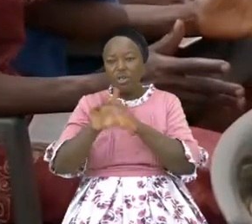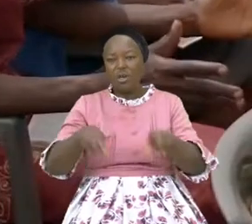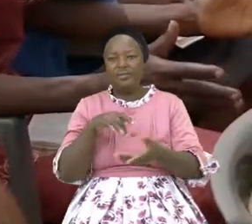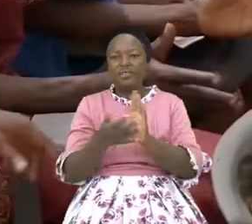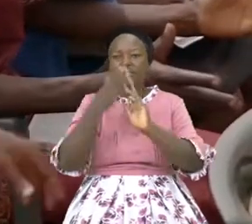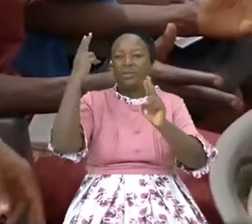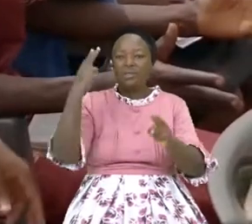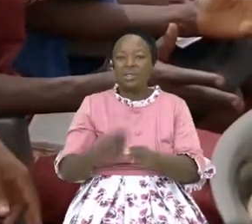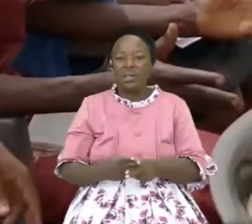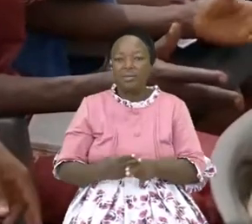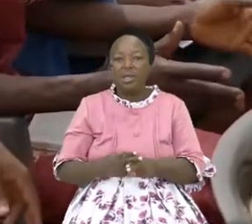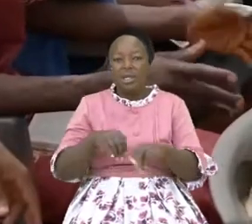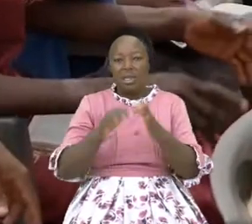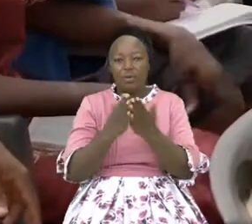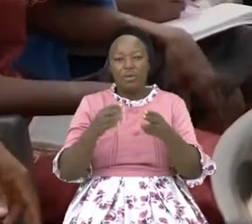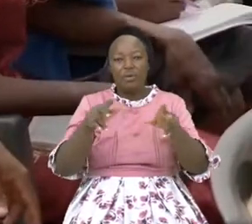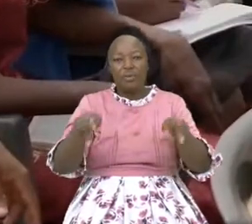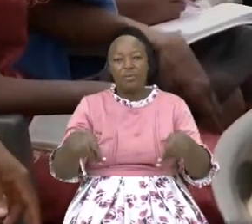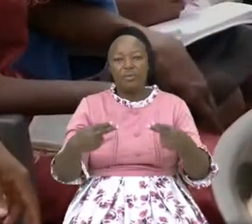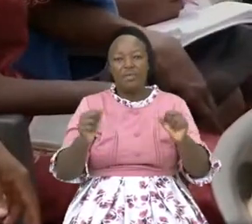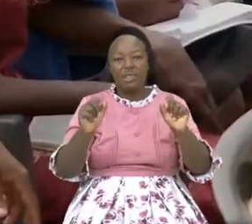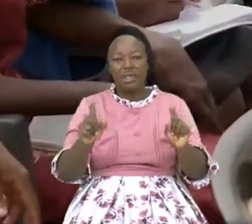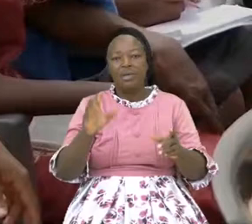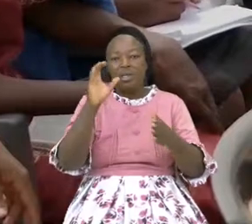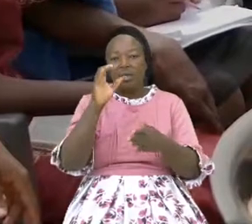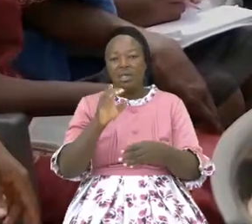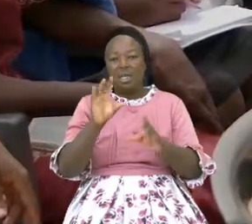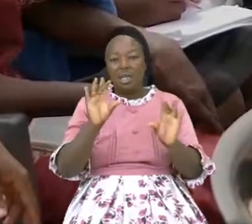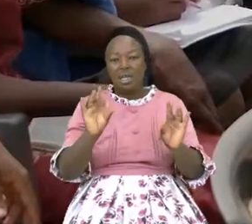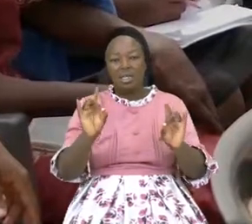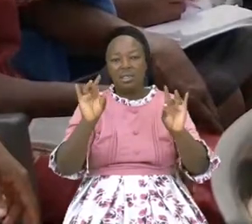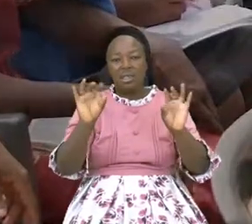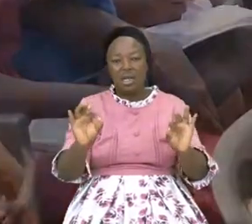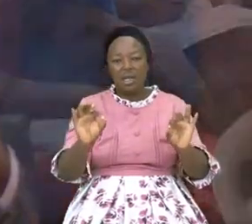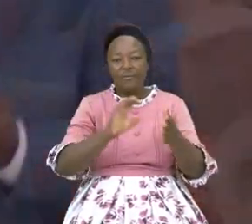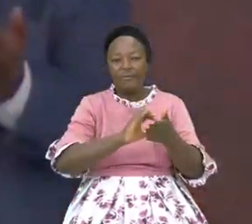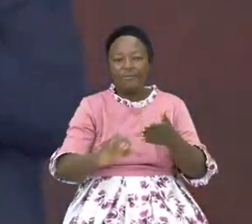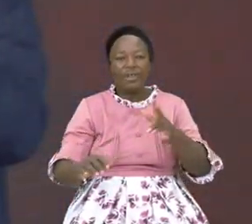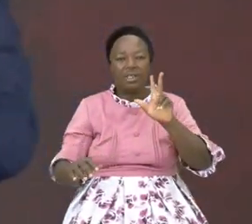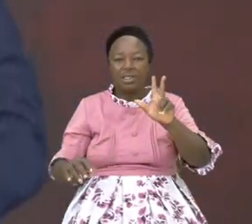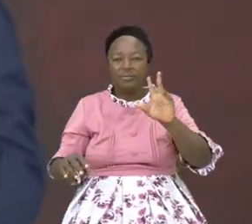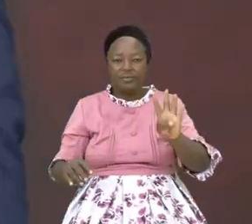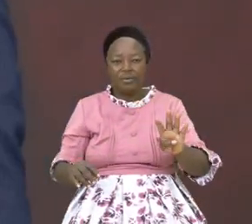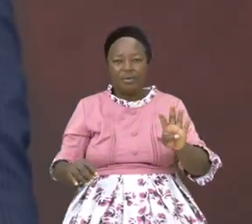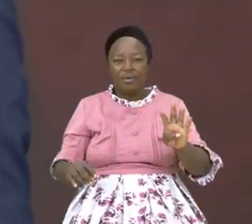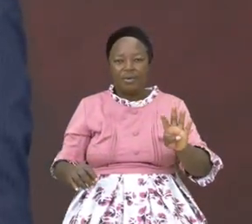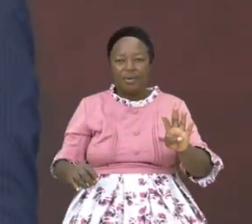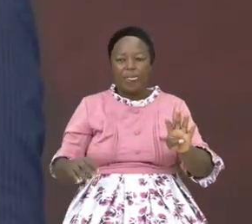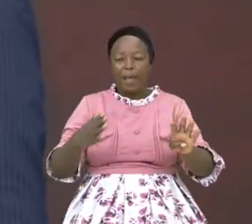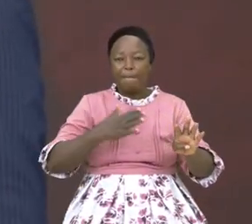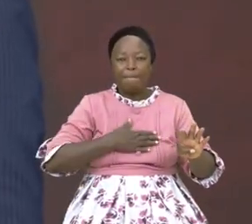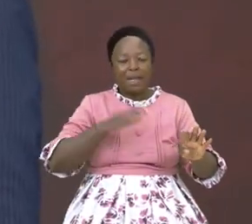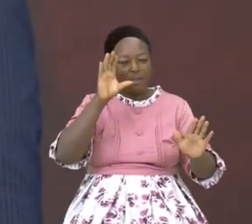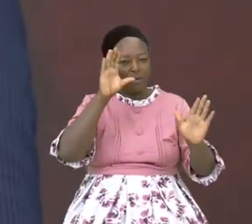Jesus' name. Psalm 89, reading from verse 34. 89, verse 34. My